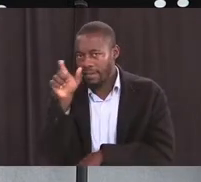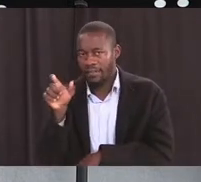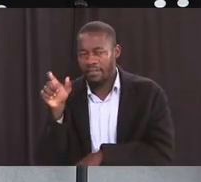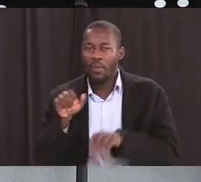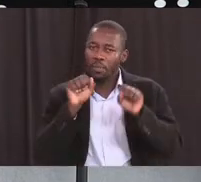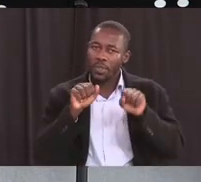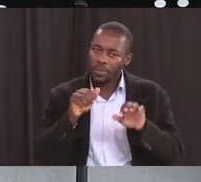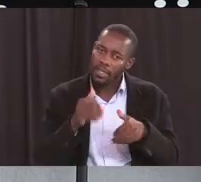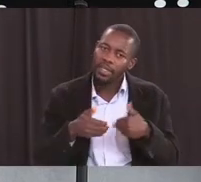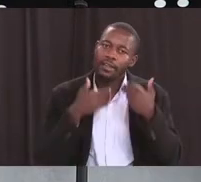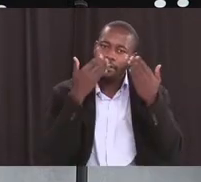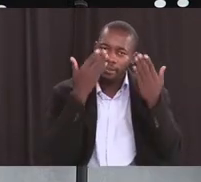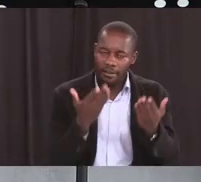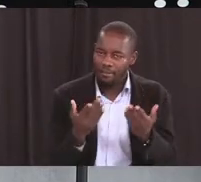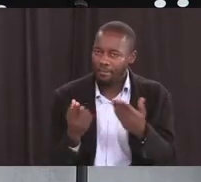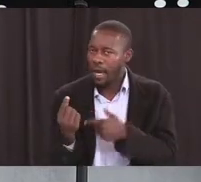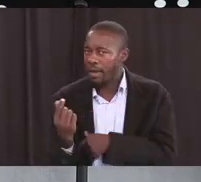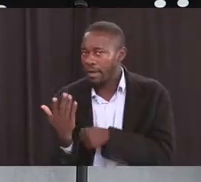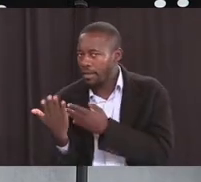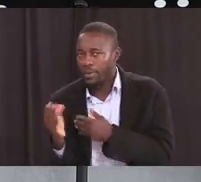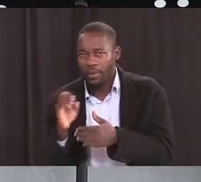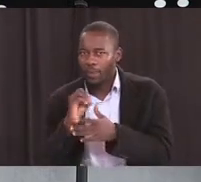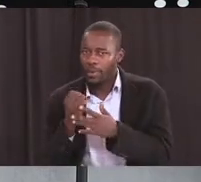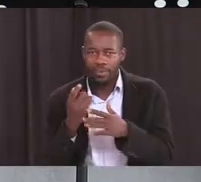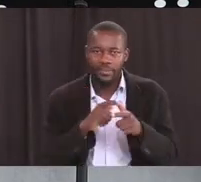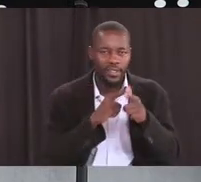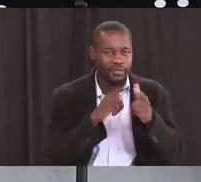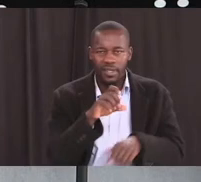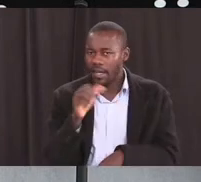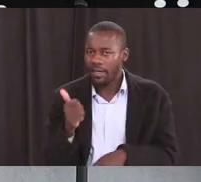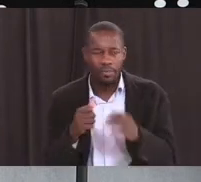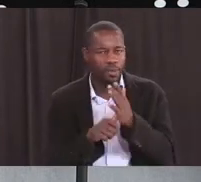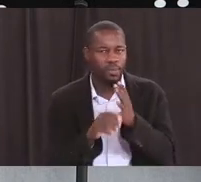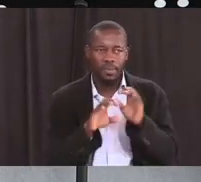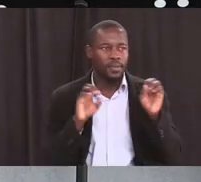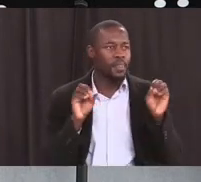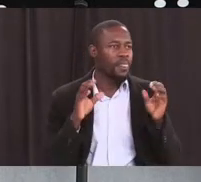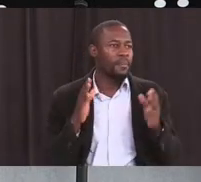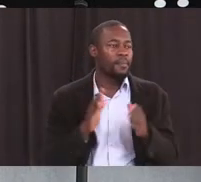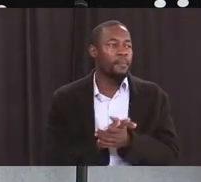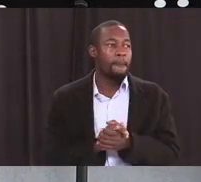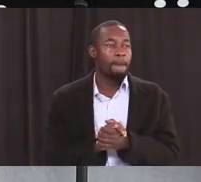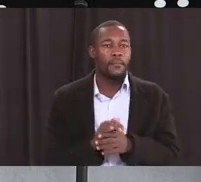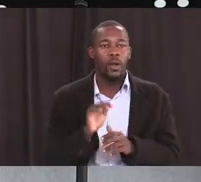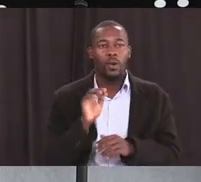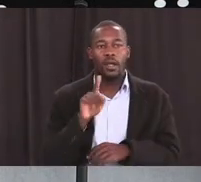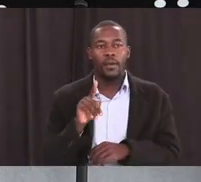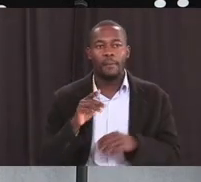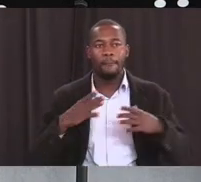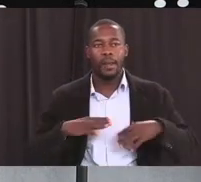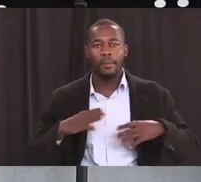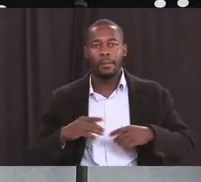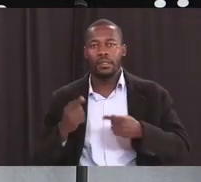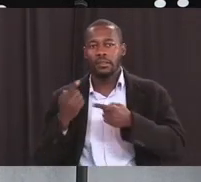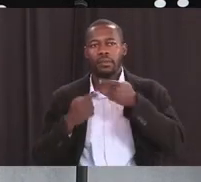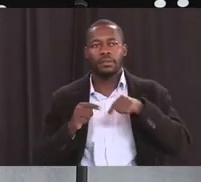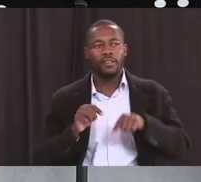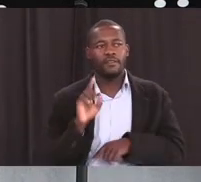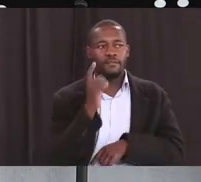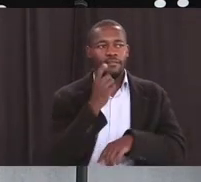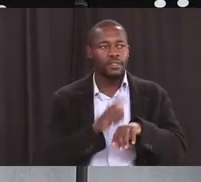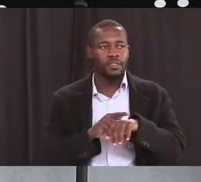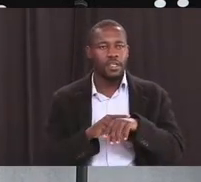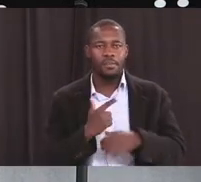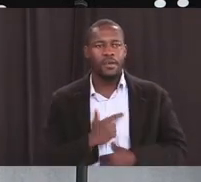giving financially into that mission. Now, if you're joining us for the first time or you're not yet sure you want to be a member in the